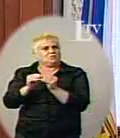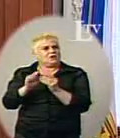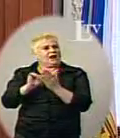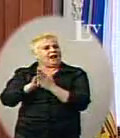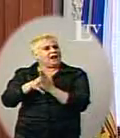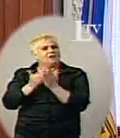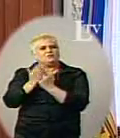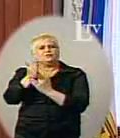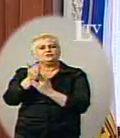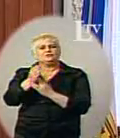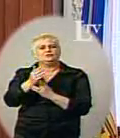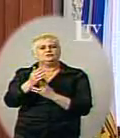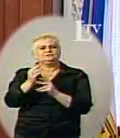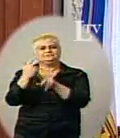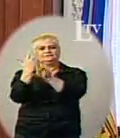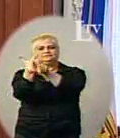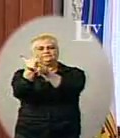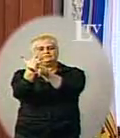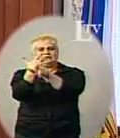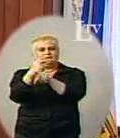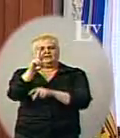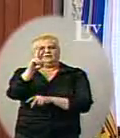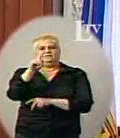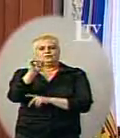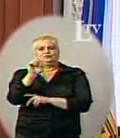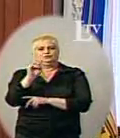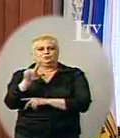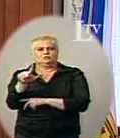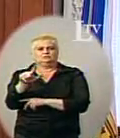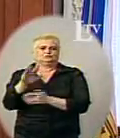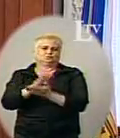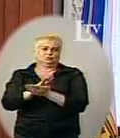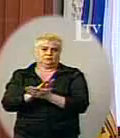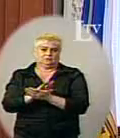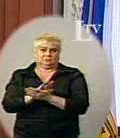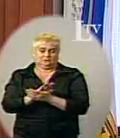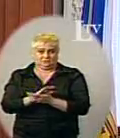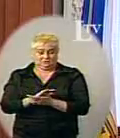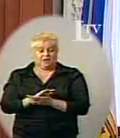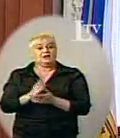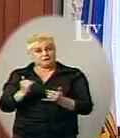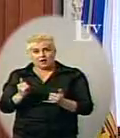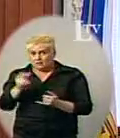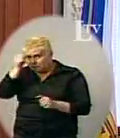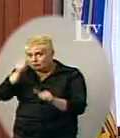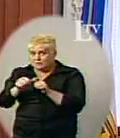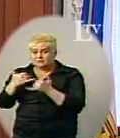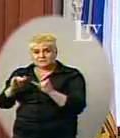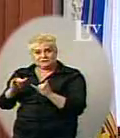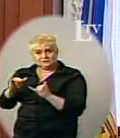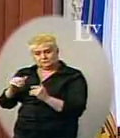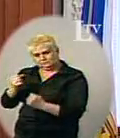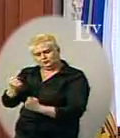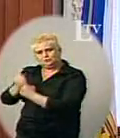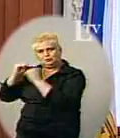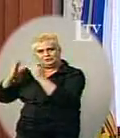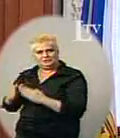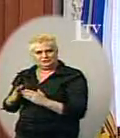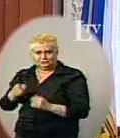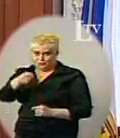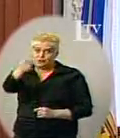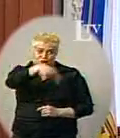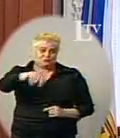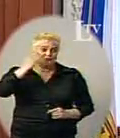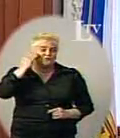virtual school. Teachers need support too. Everyone remembers a great teacher and what a difference he or